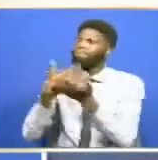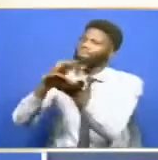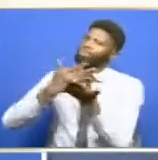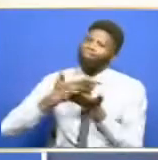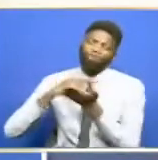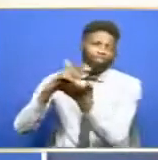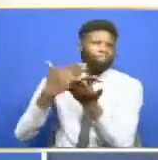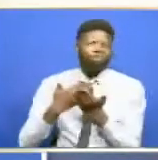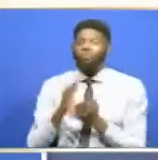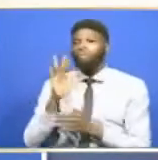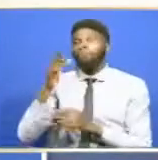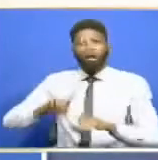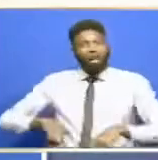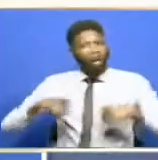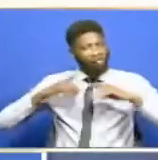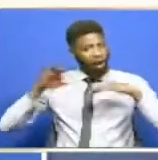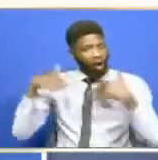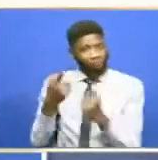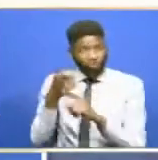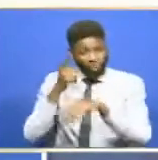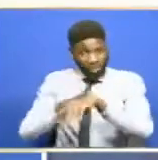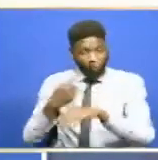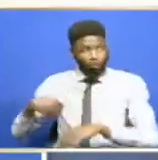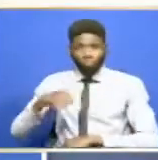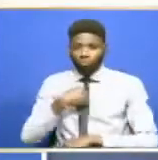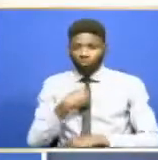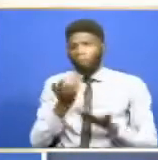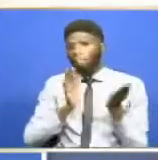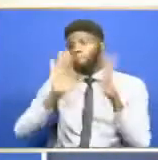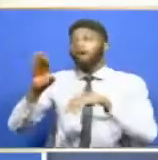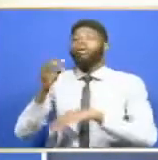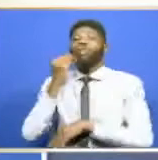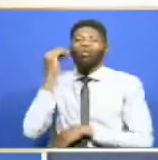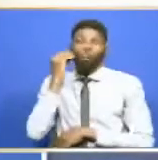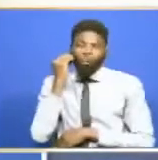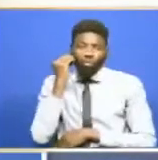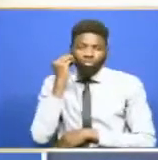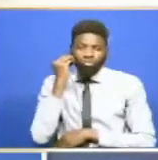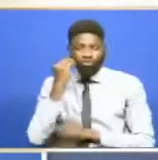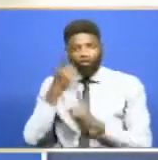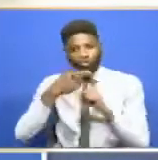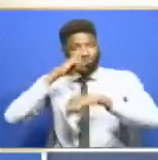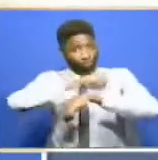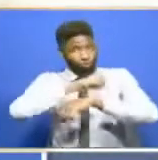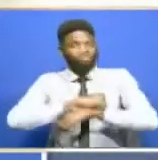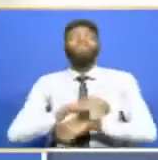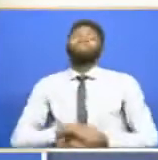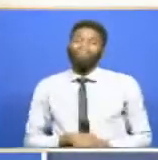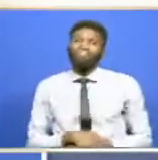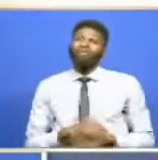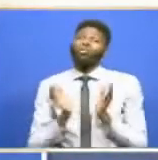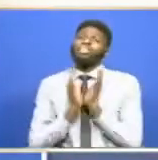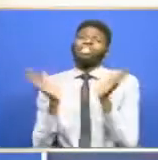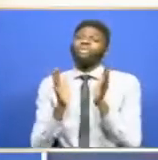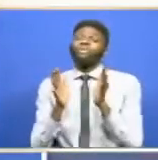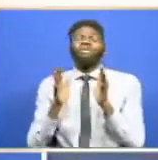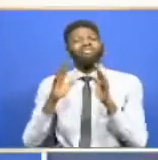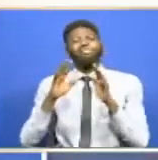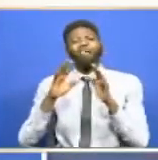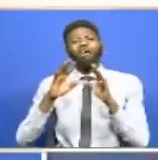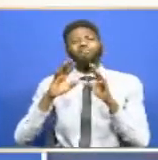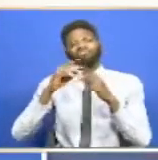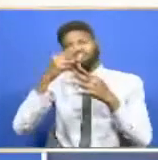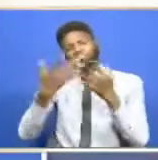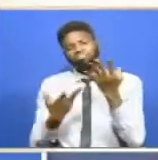lives have been since the day we came back from home. We came back from school, sorry. So it's generally all the same, yeah, mm-hmm.